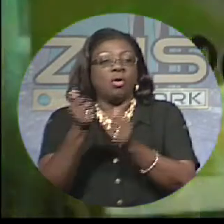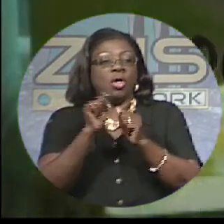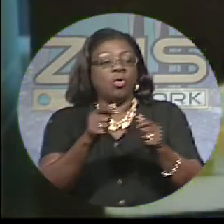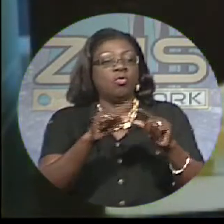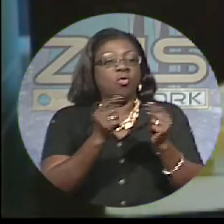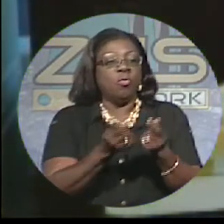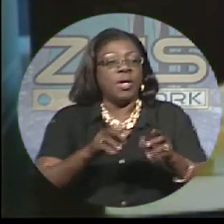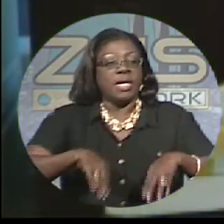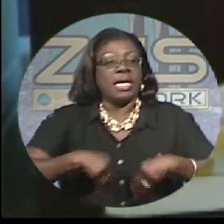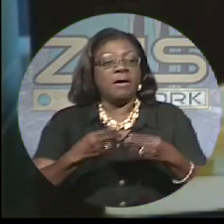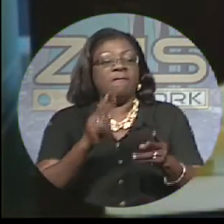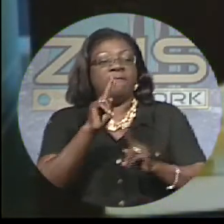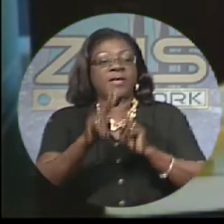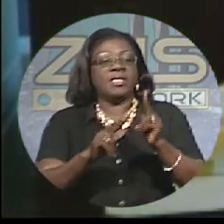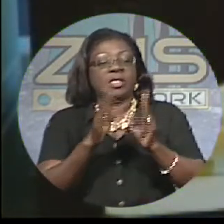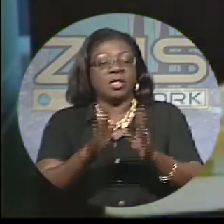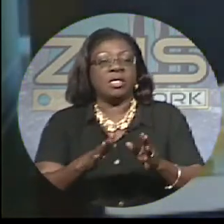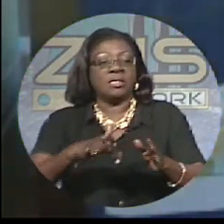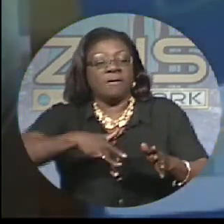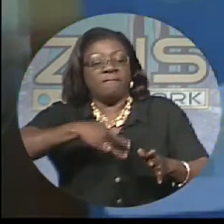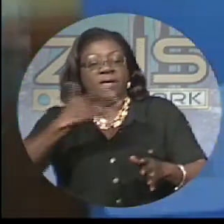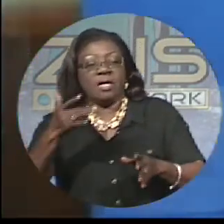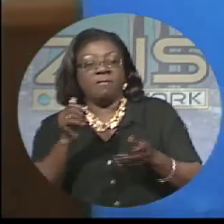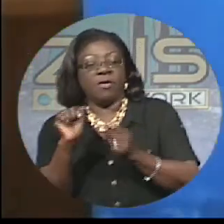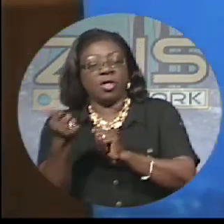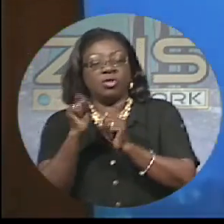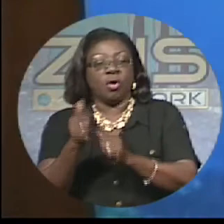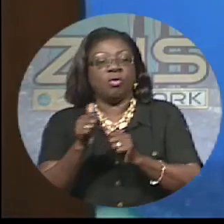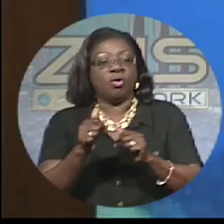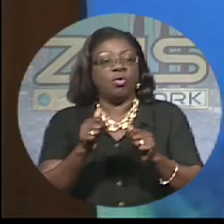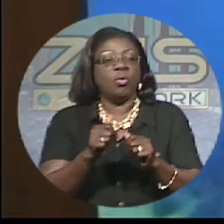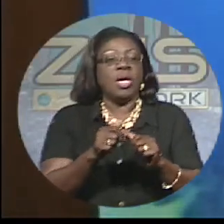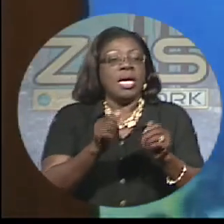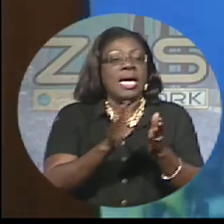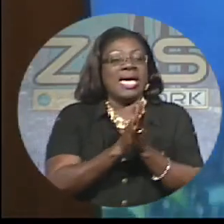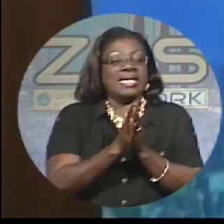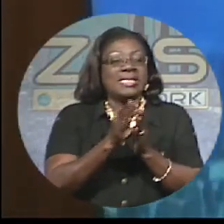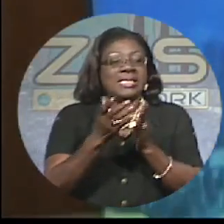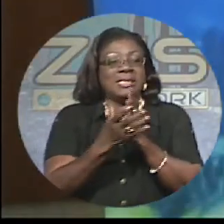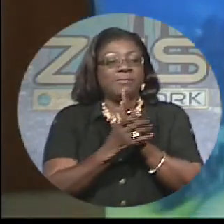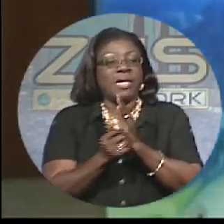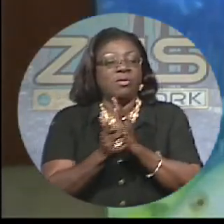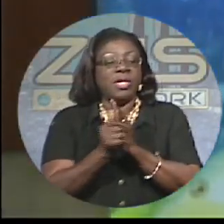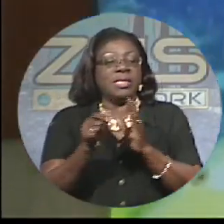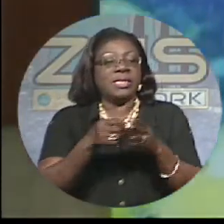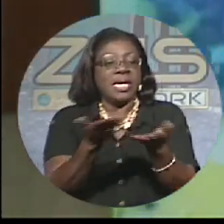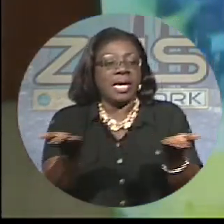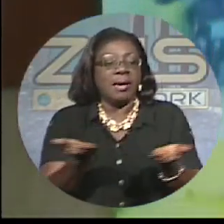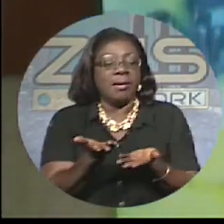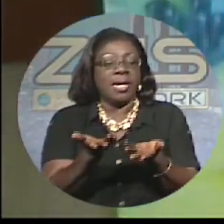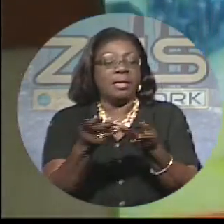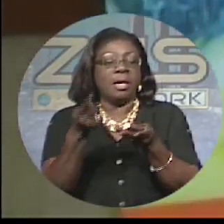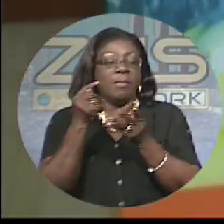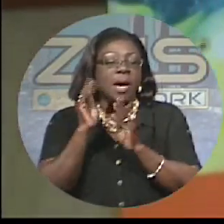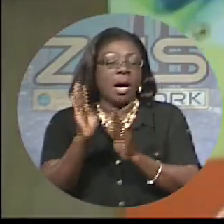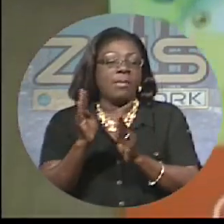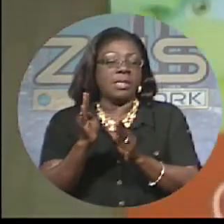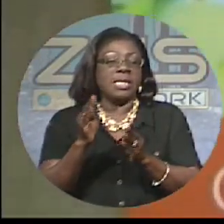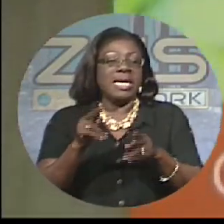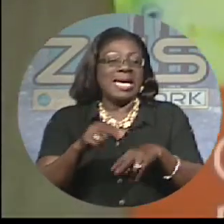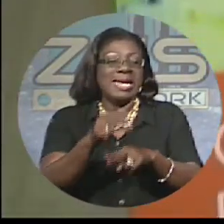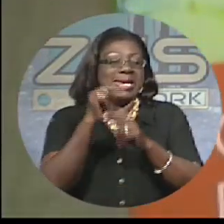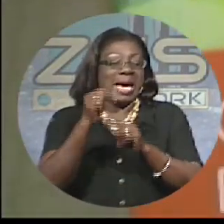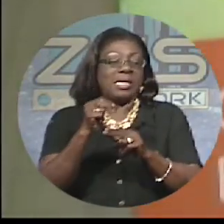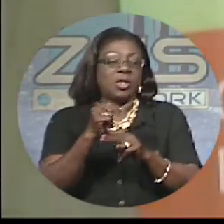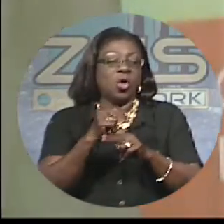a feel for the Bahamian Junk Canoe experience and rake and scrape. But the carnival experience providing events in Grand Bahama and here in the capital,